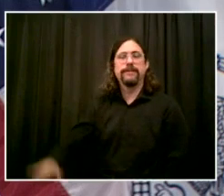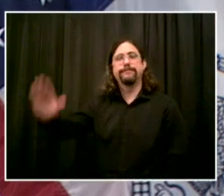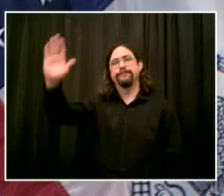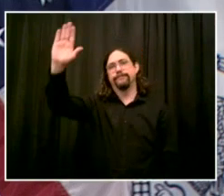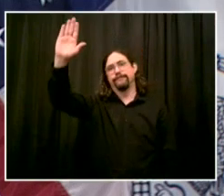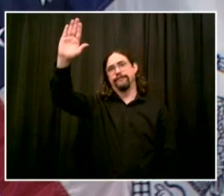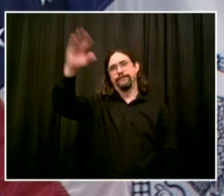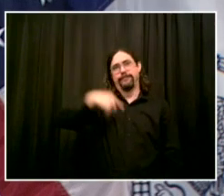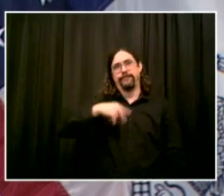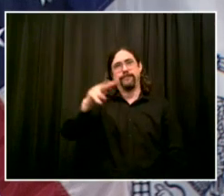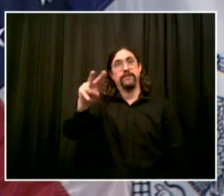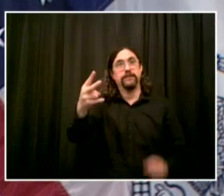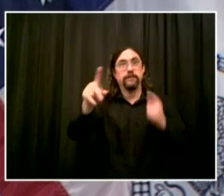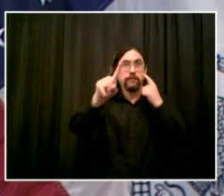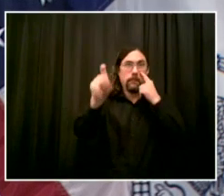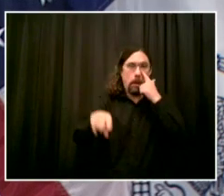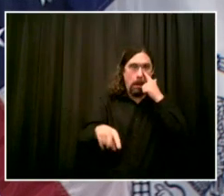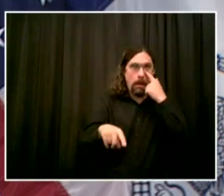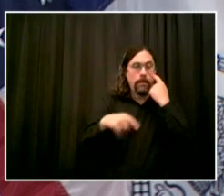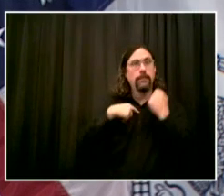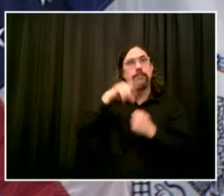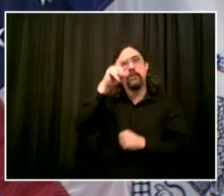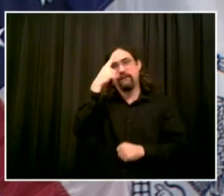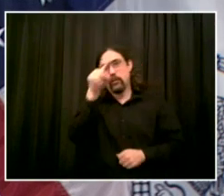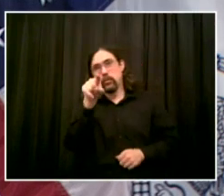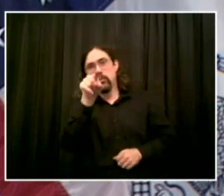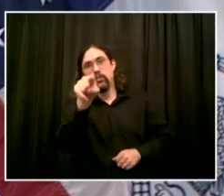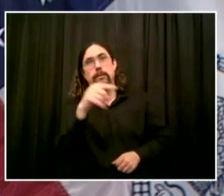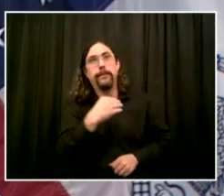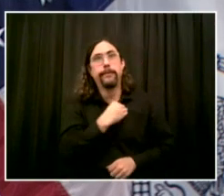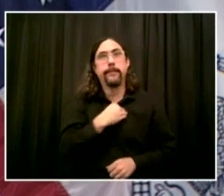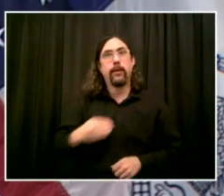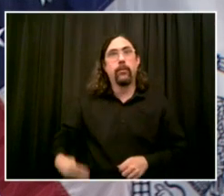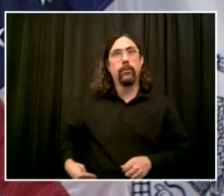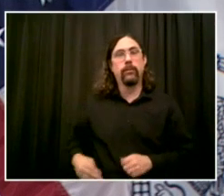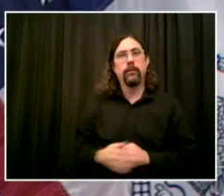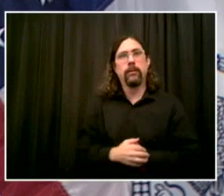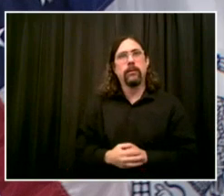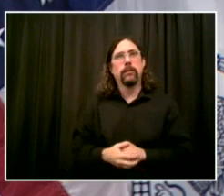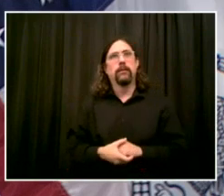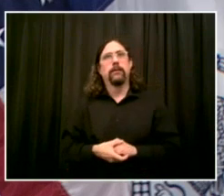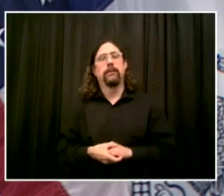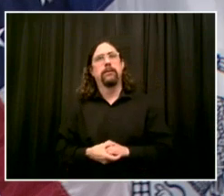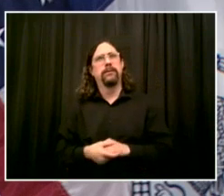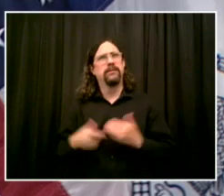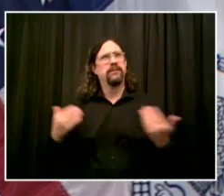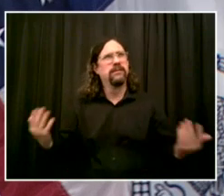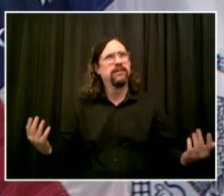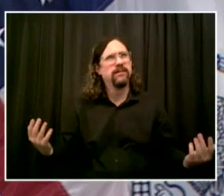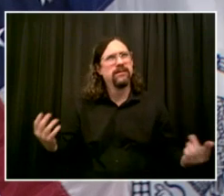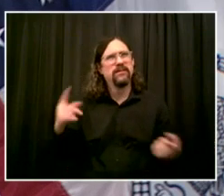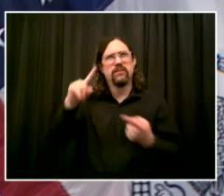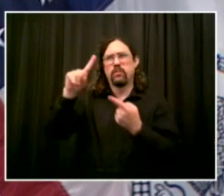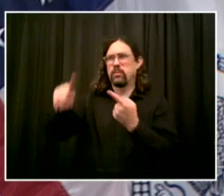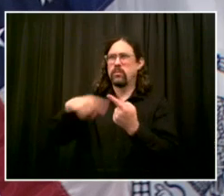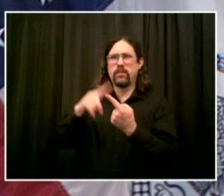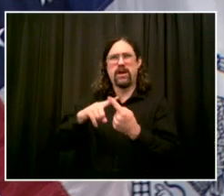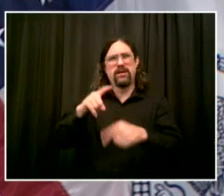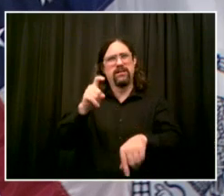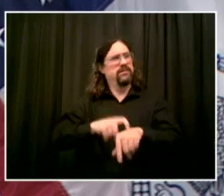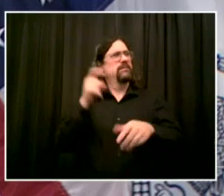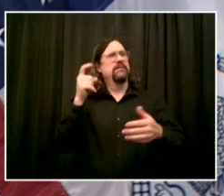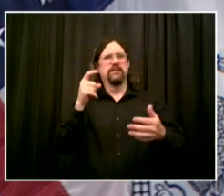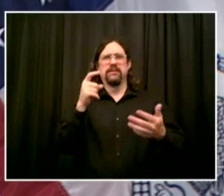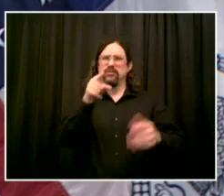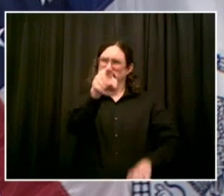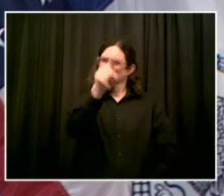have a 1-year-old who was shot. We have a young man with a great future who was shot by indiscriminate gun violence.